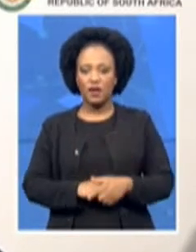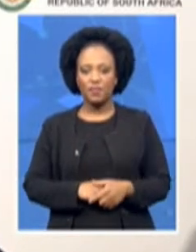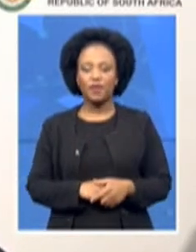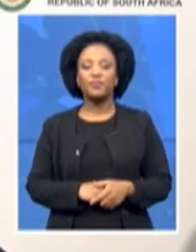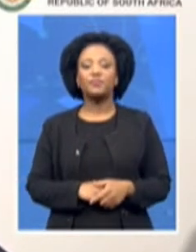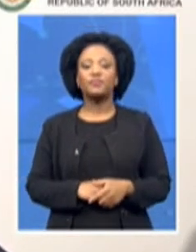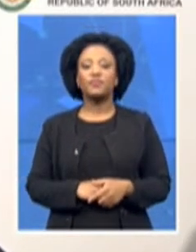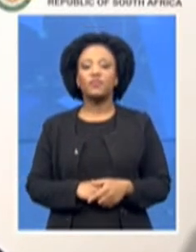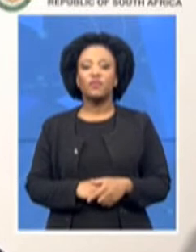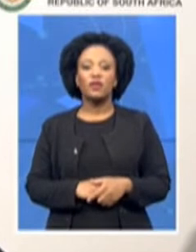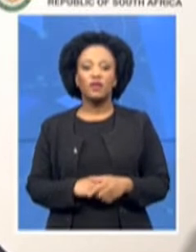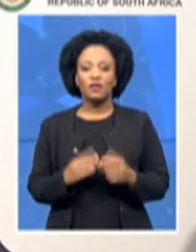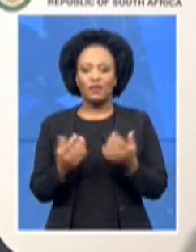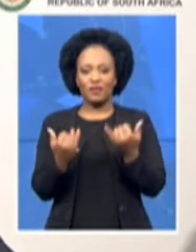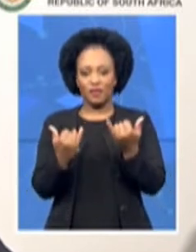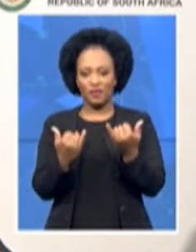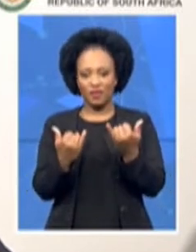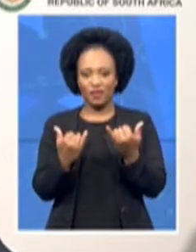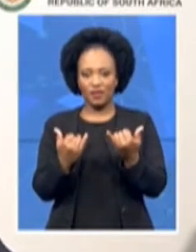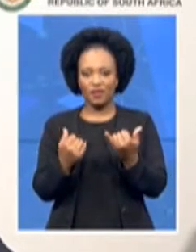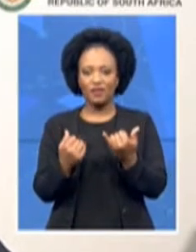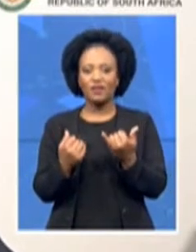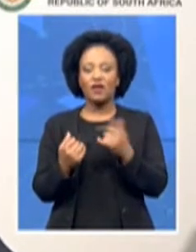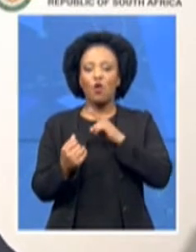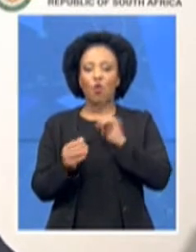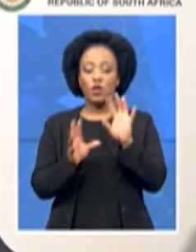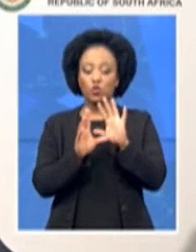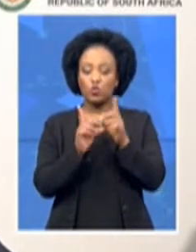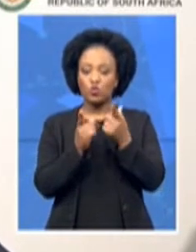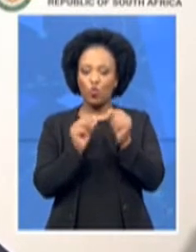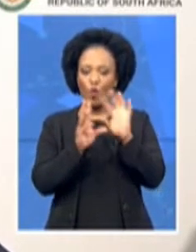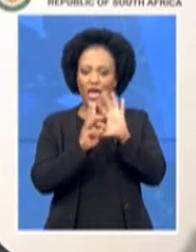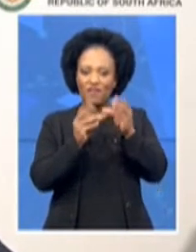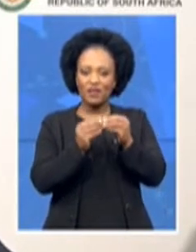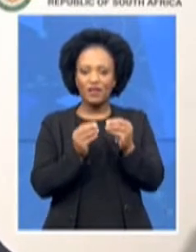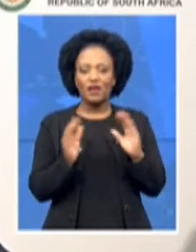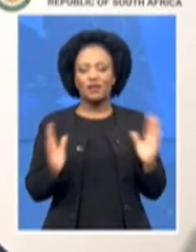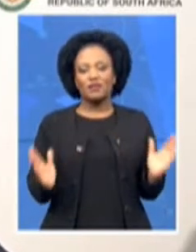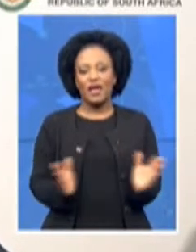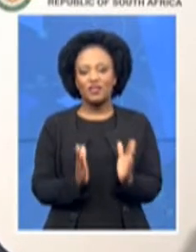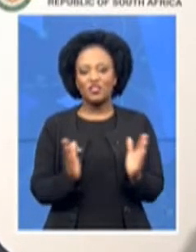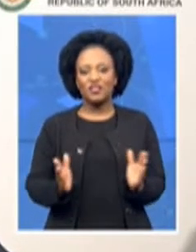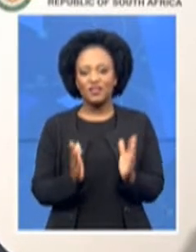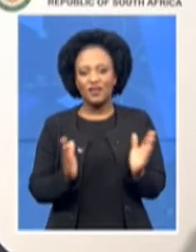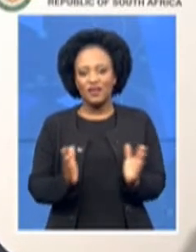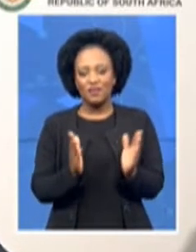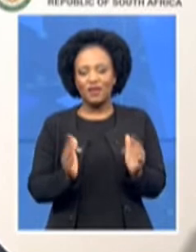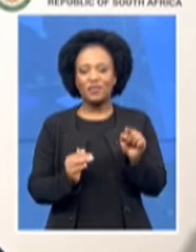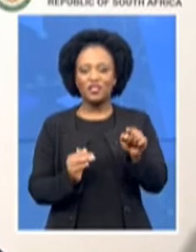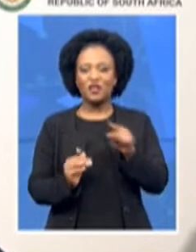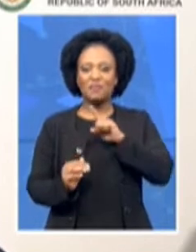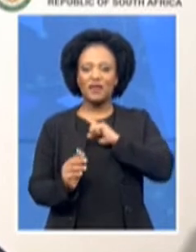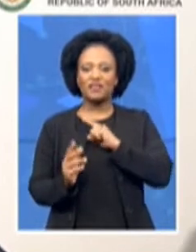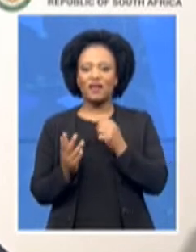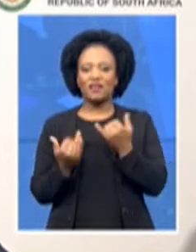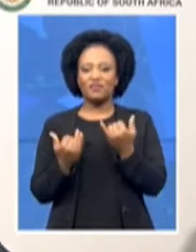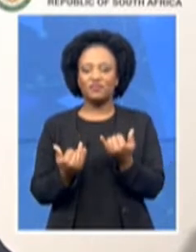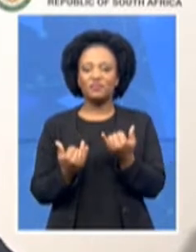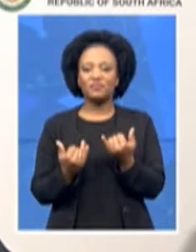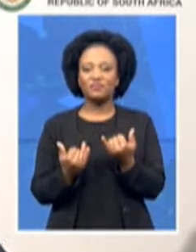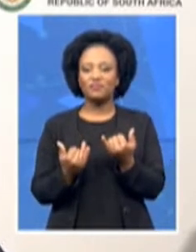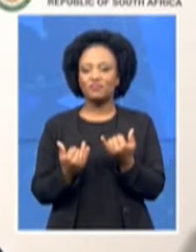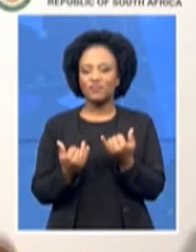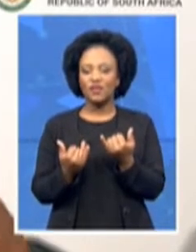going to do everything to encourage people. But remember that we,